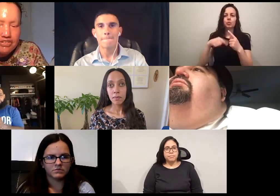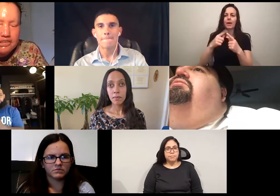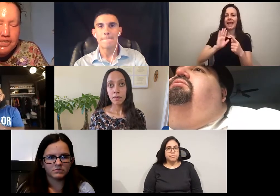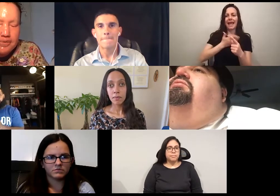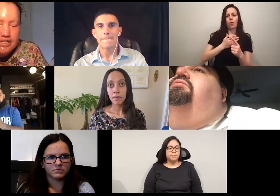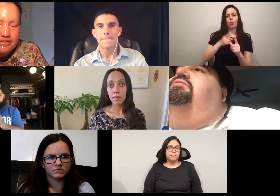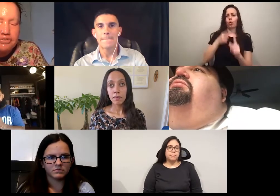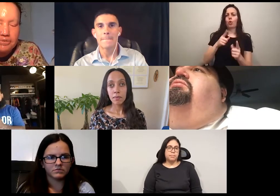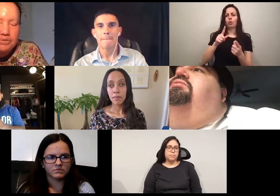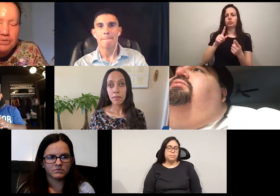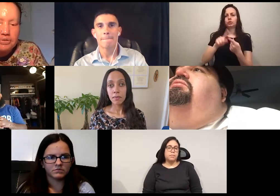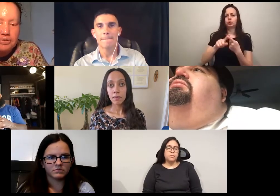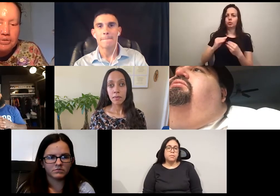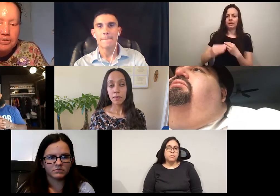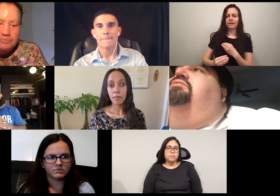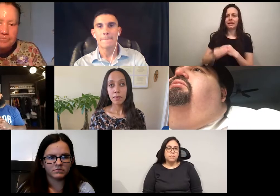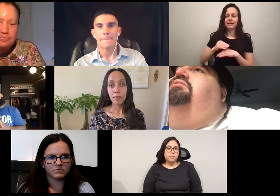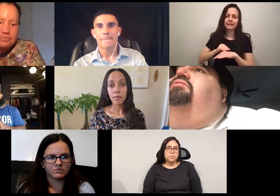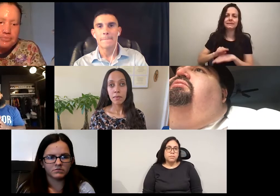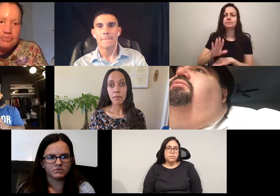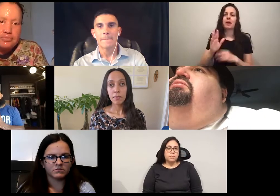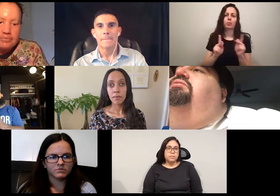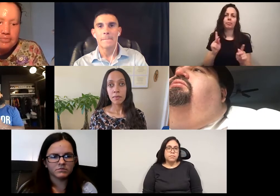life into perspective.